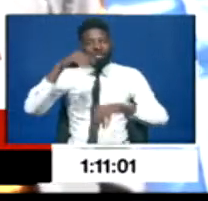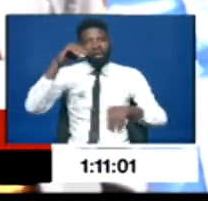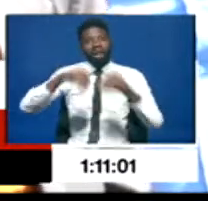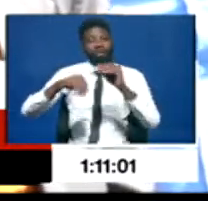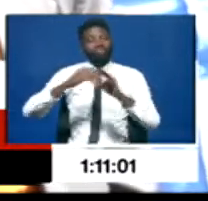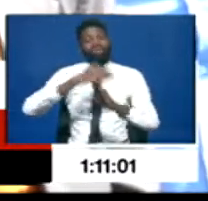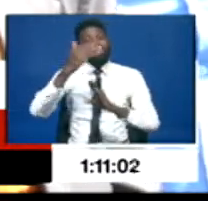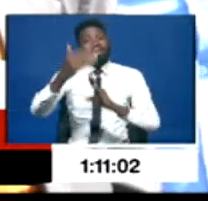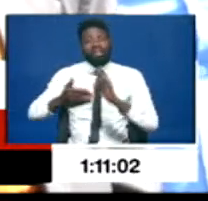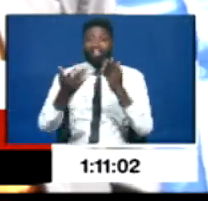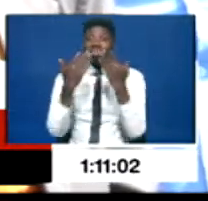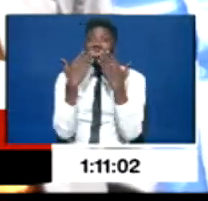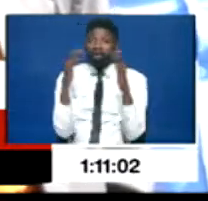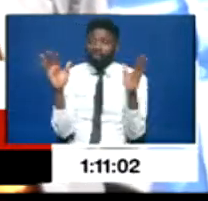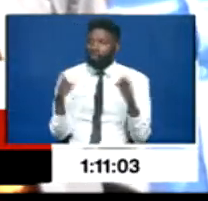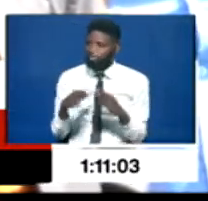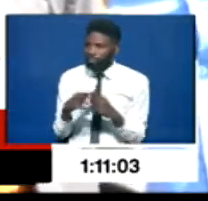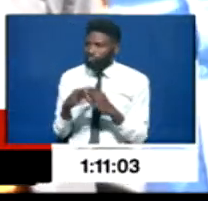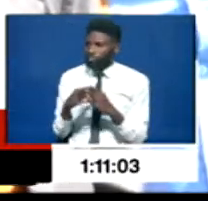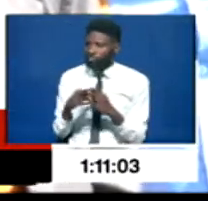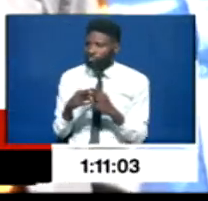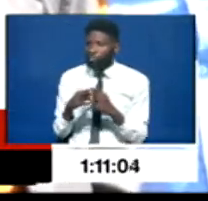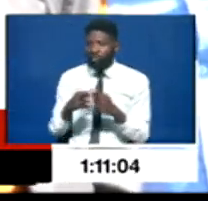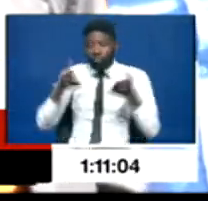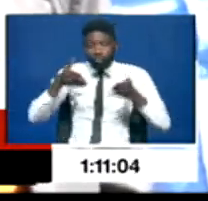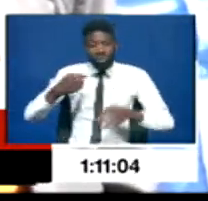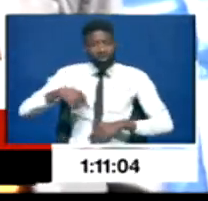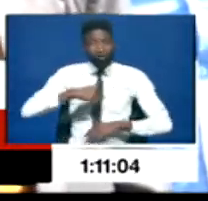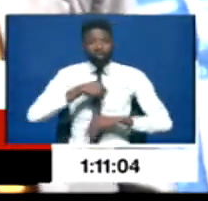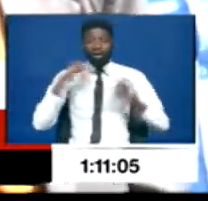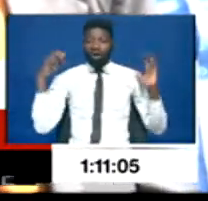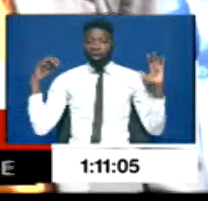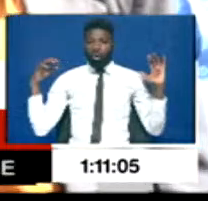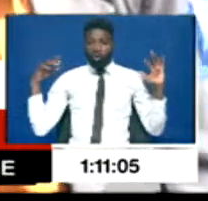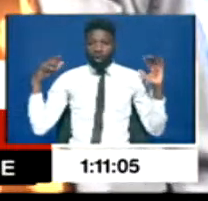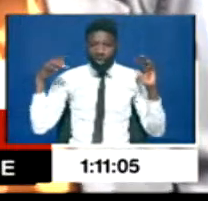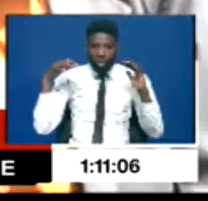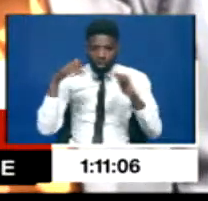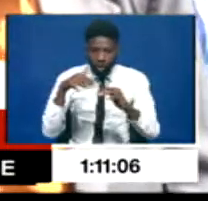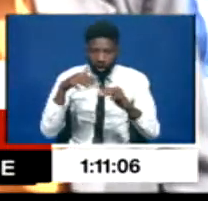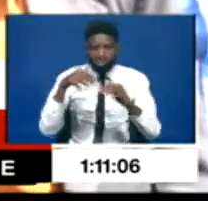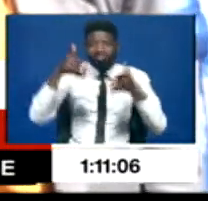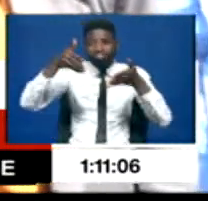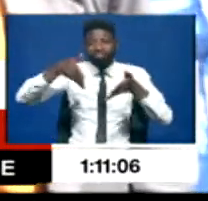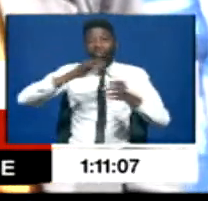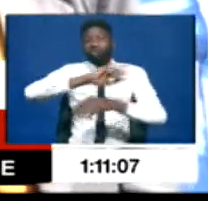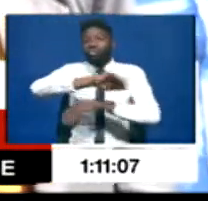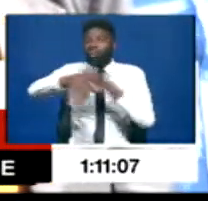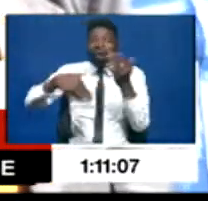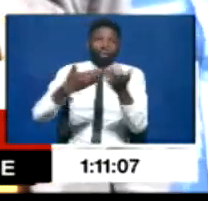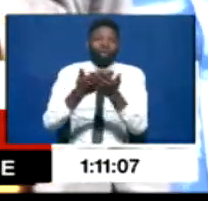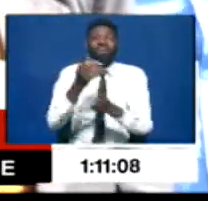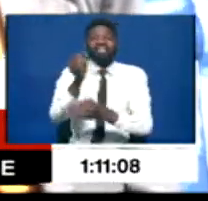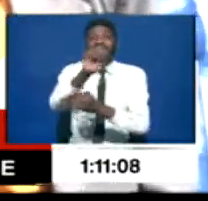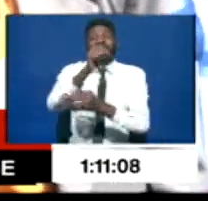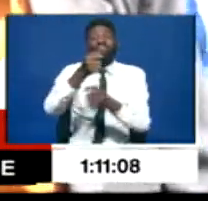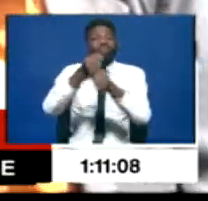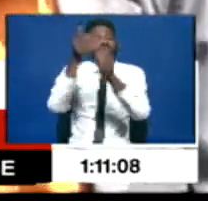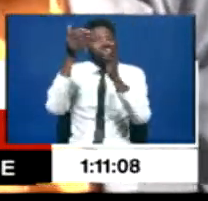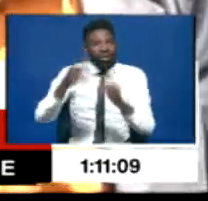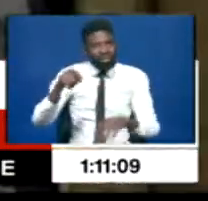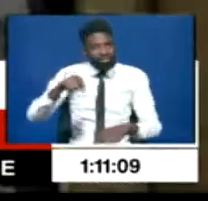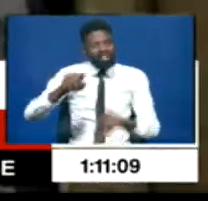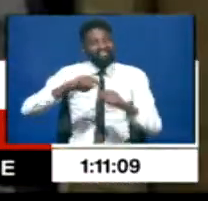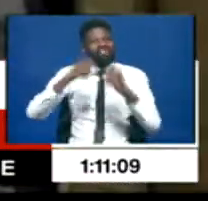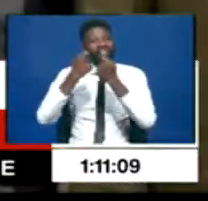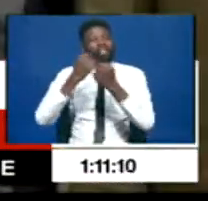Hence, today we have gathered here all the stakeholders. And this will be a teamwork for each and every one of